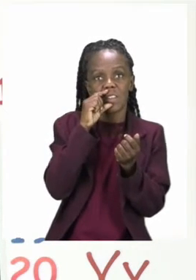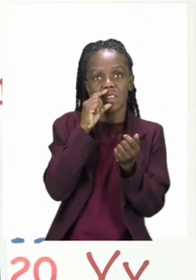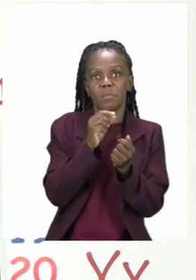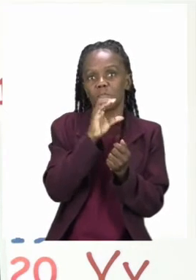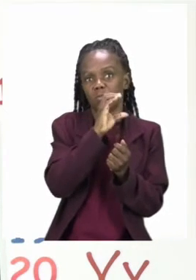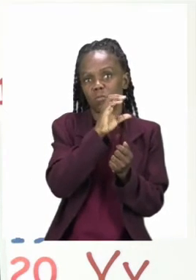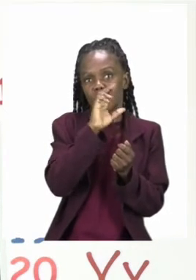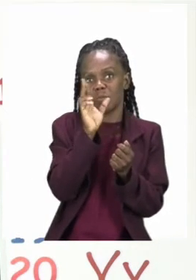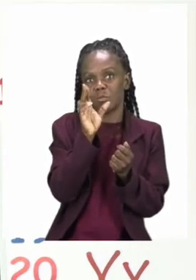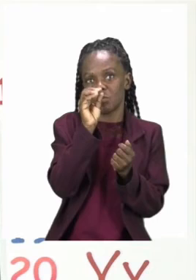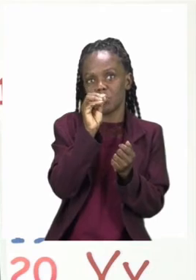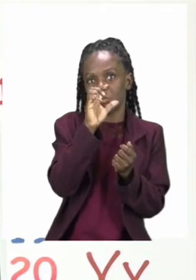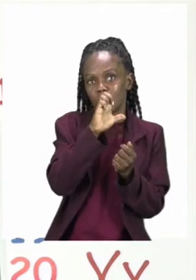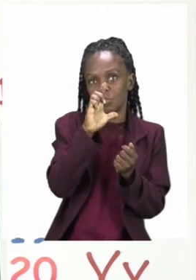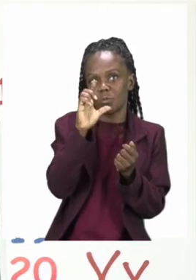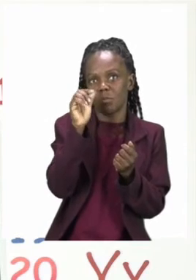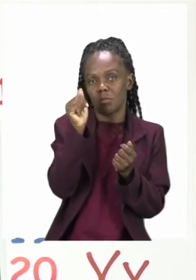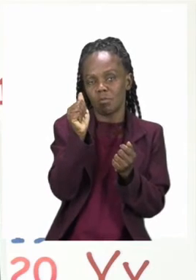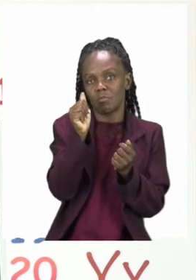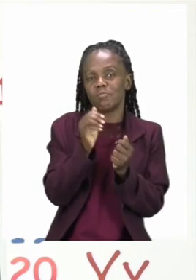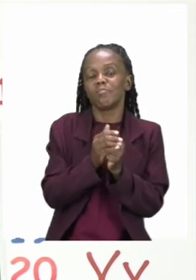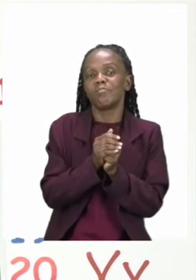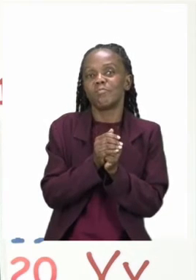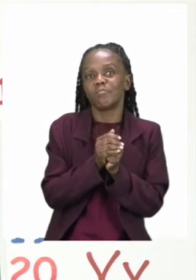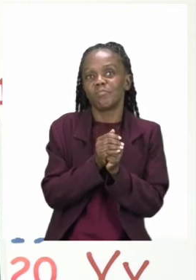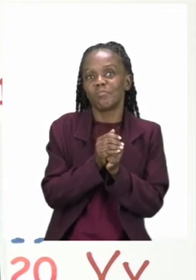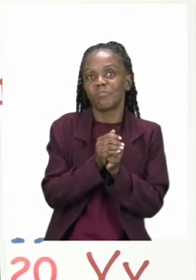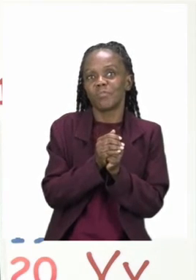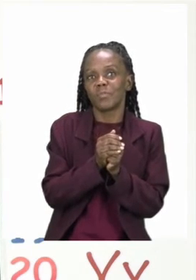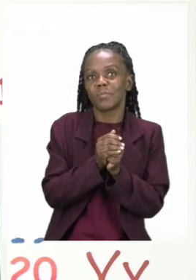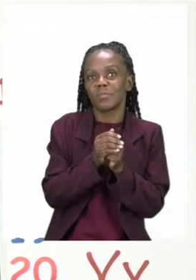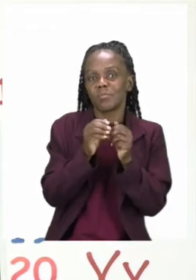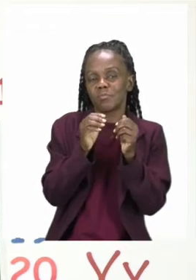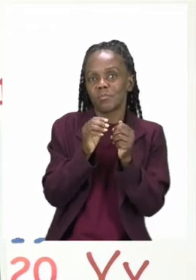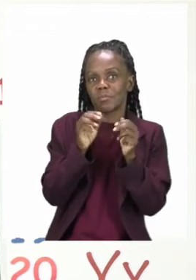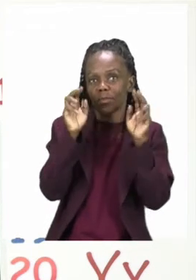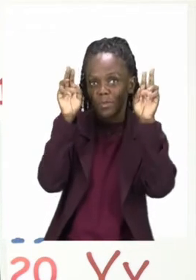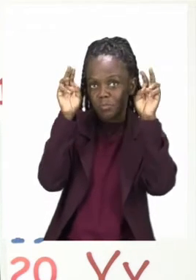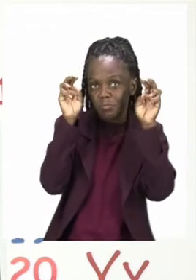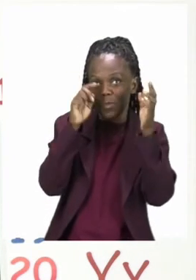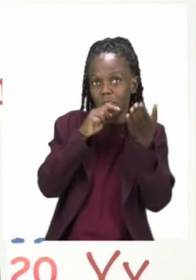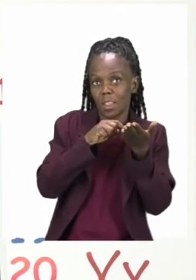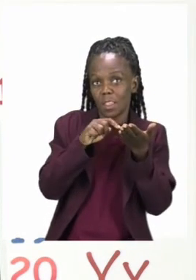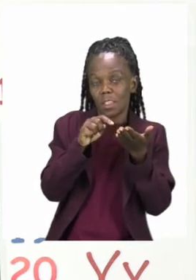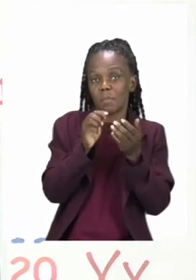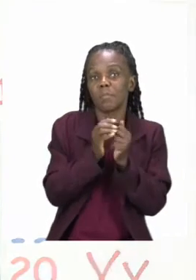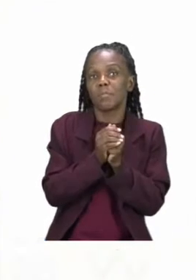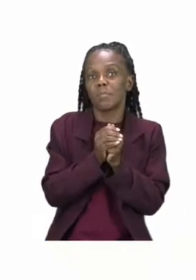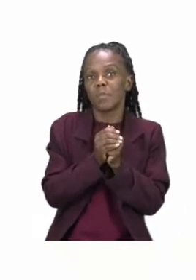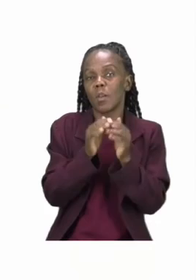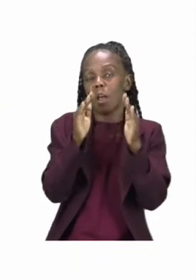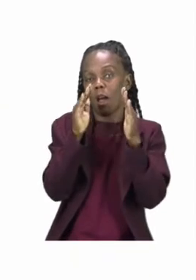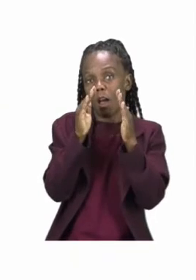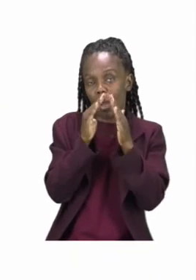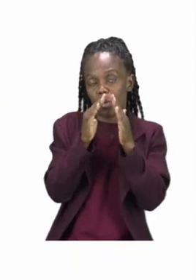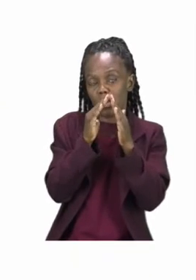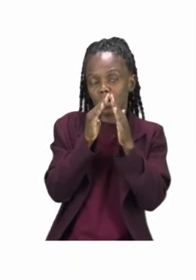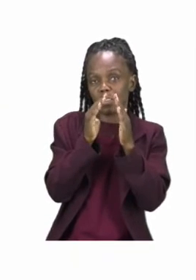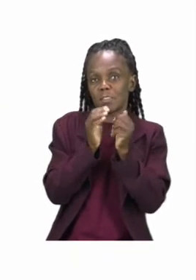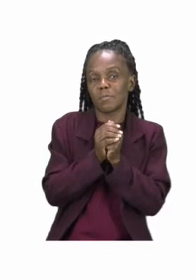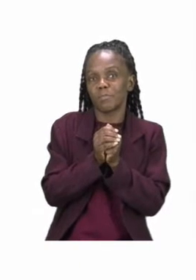you so much for joining me today. Our theme this week is